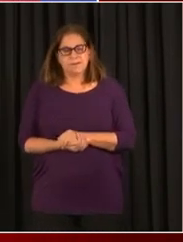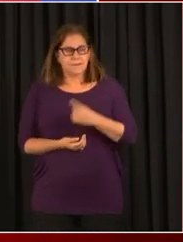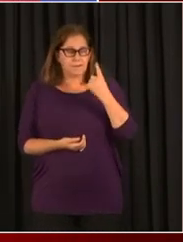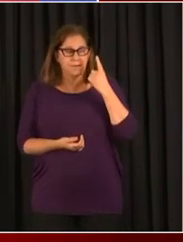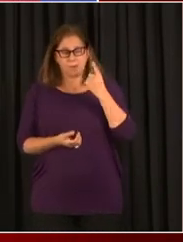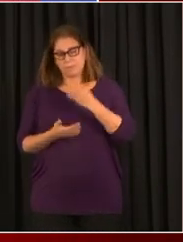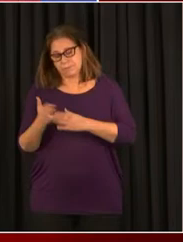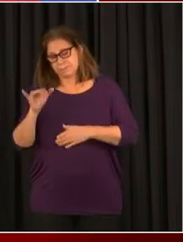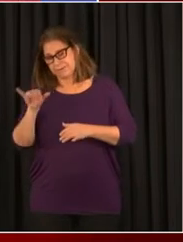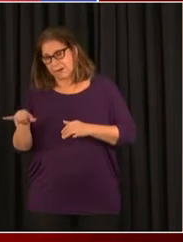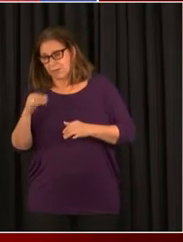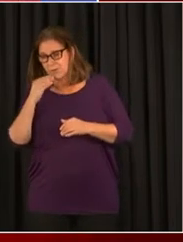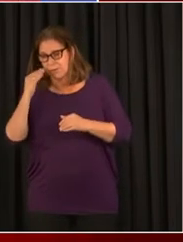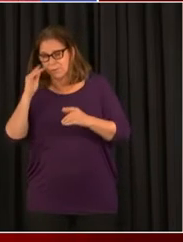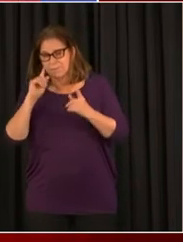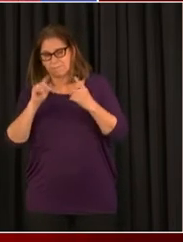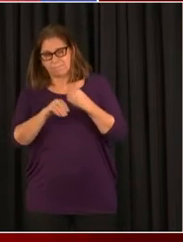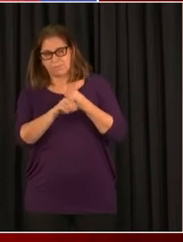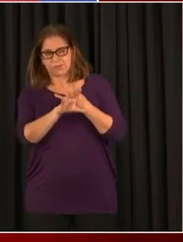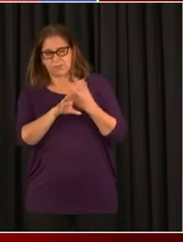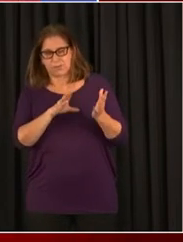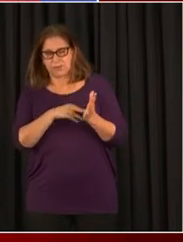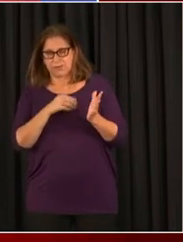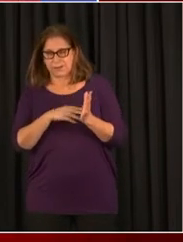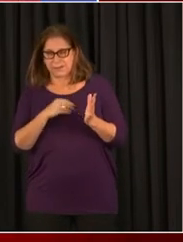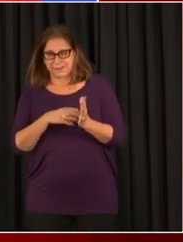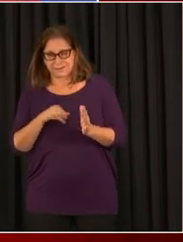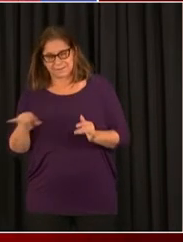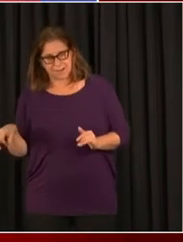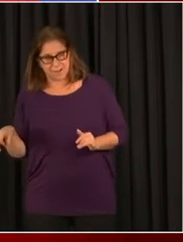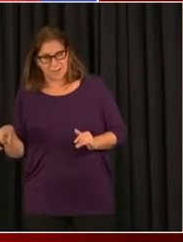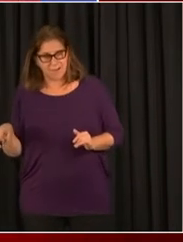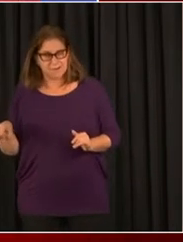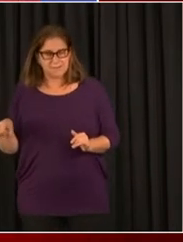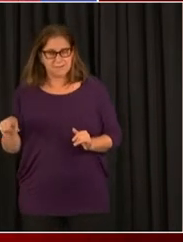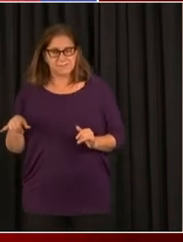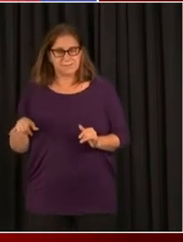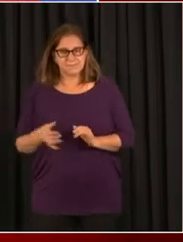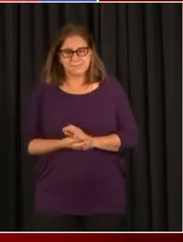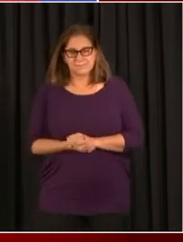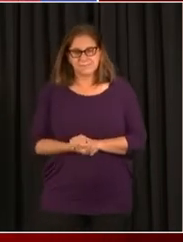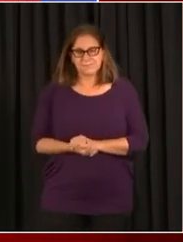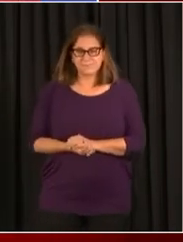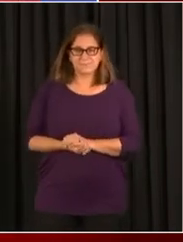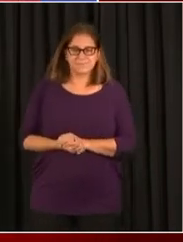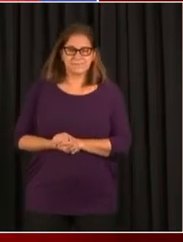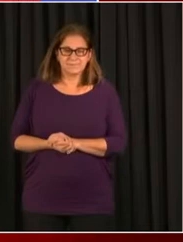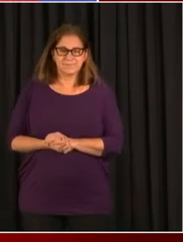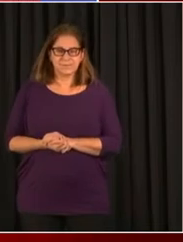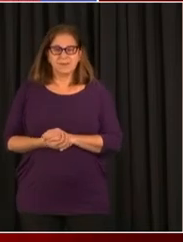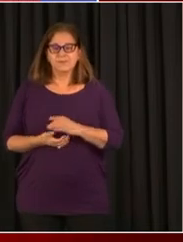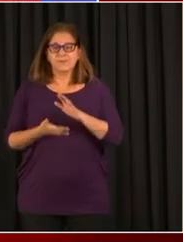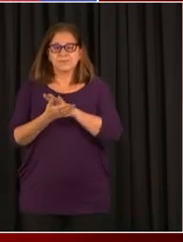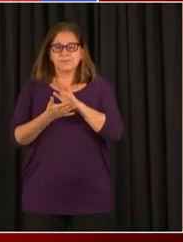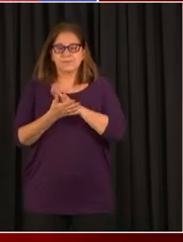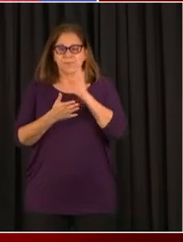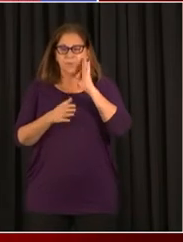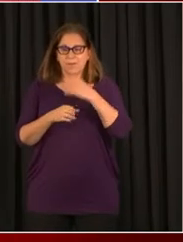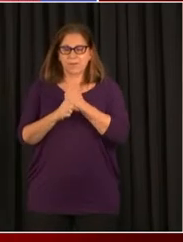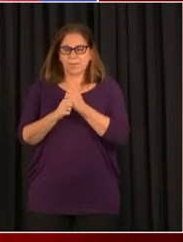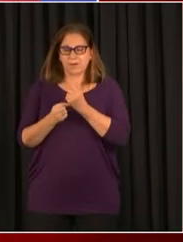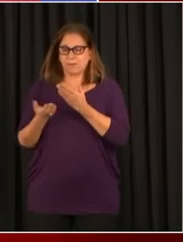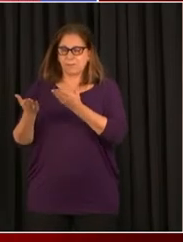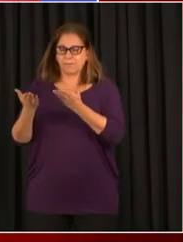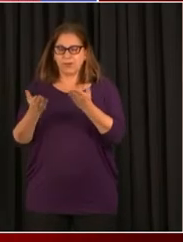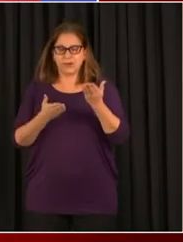so those email offers, I believe, go out at the end of this week. So we are proceeding